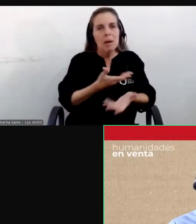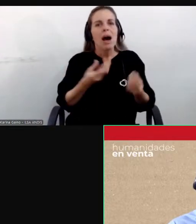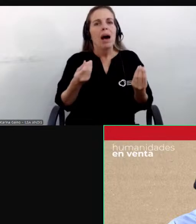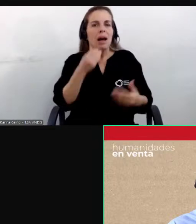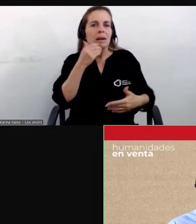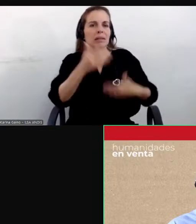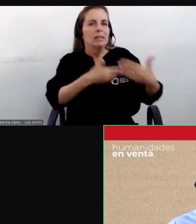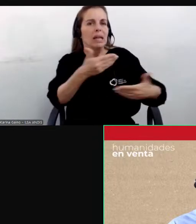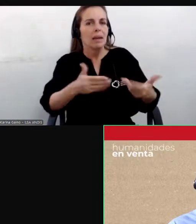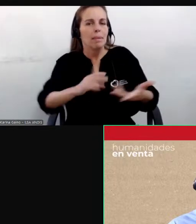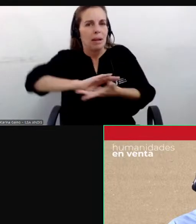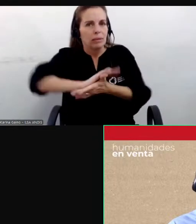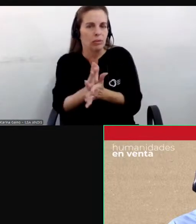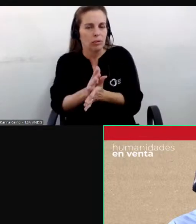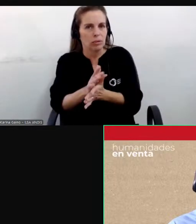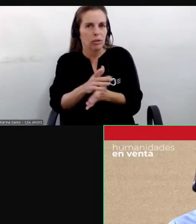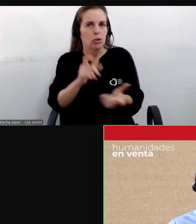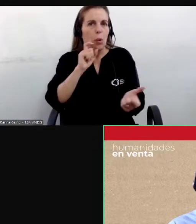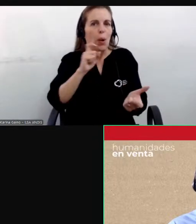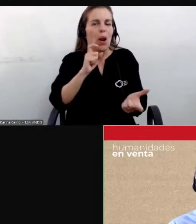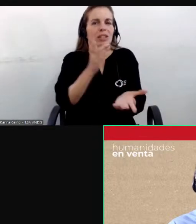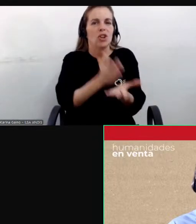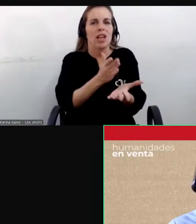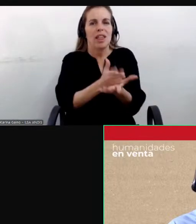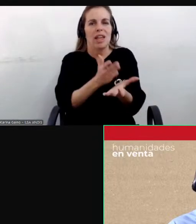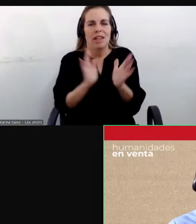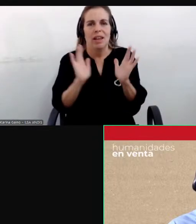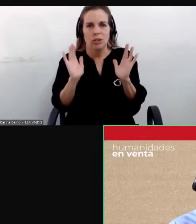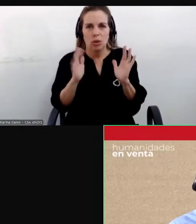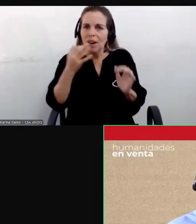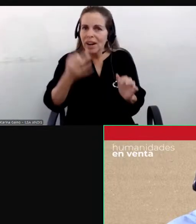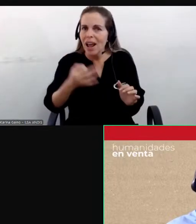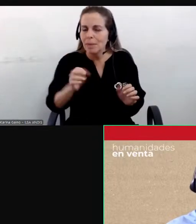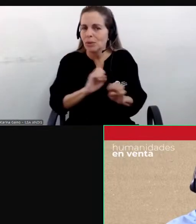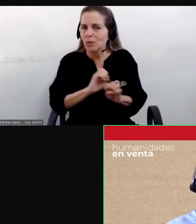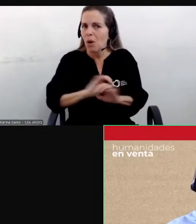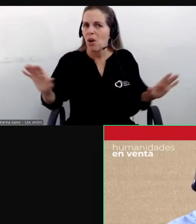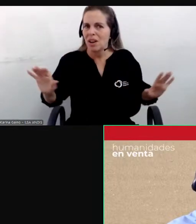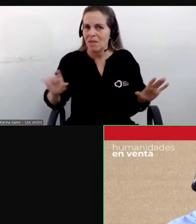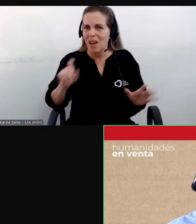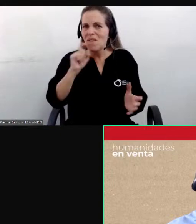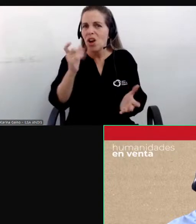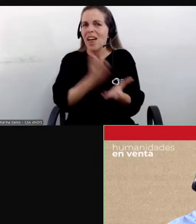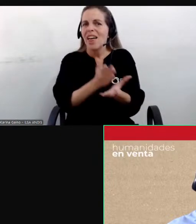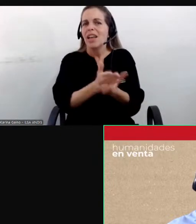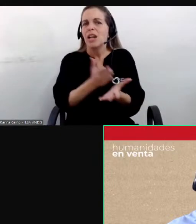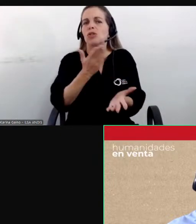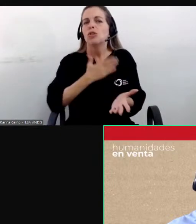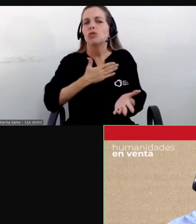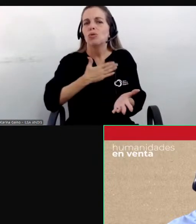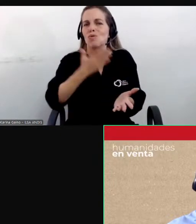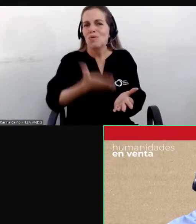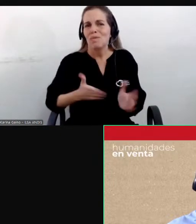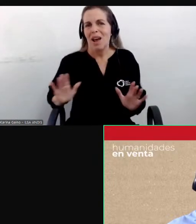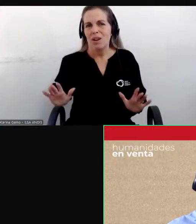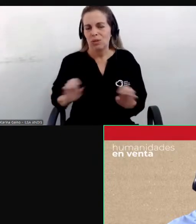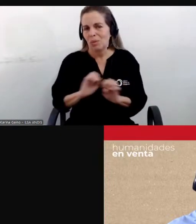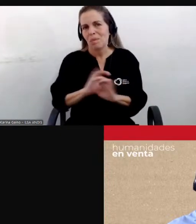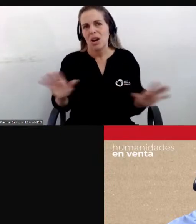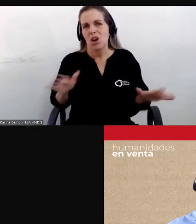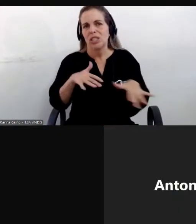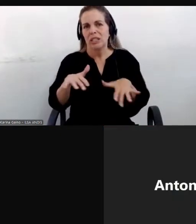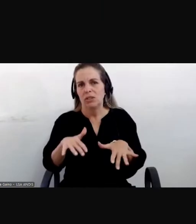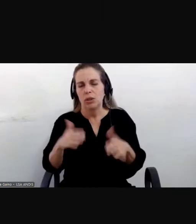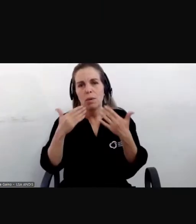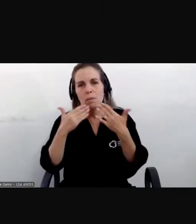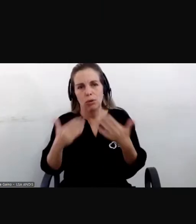moving forward in the fight against these type of violations, which are the worst type of human rights violations that can take